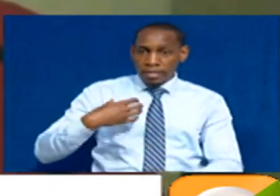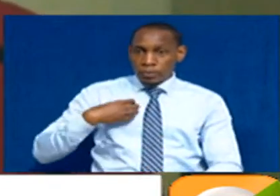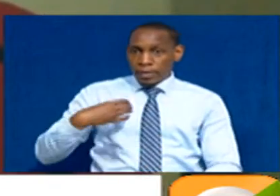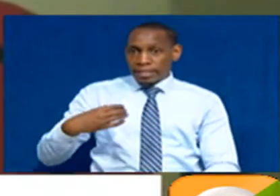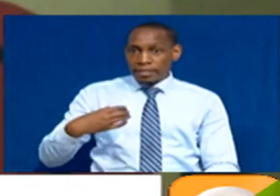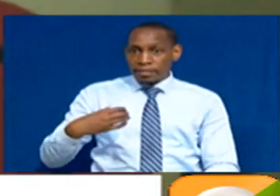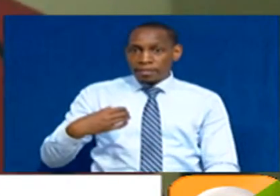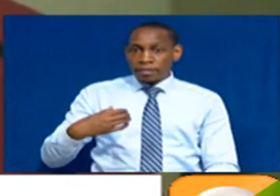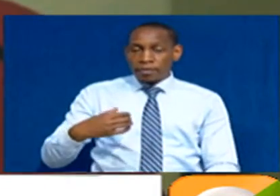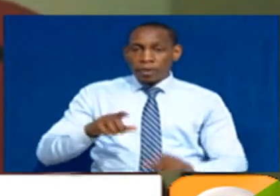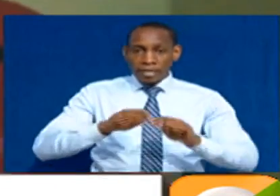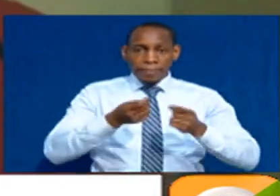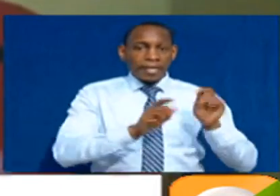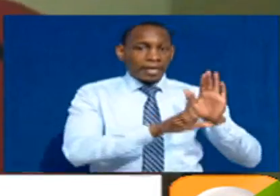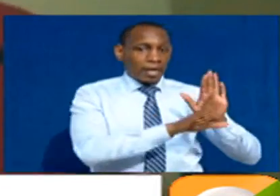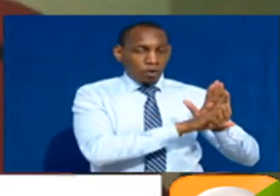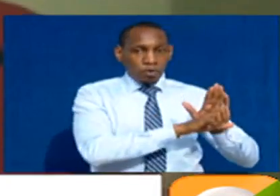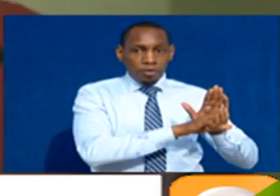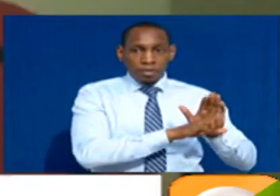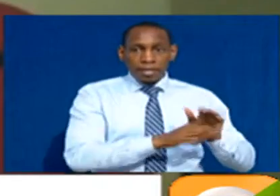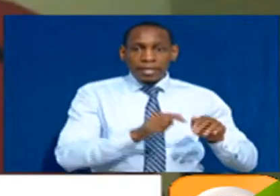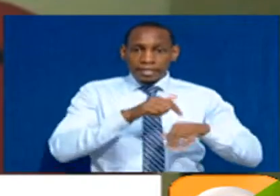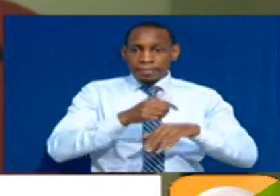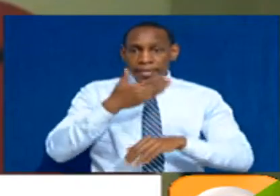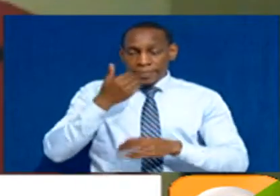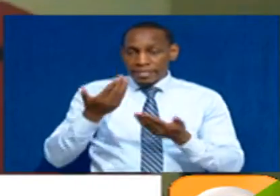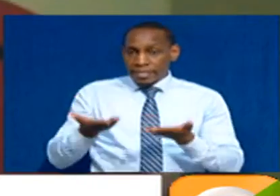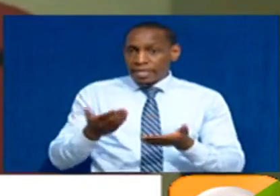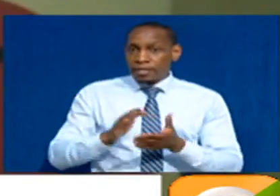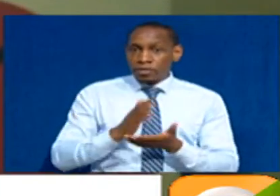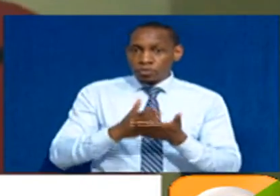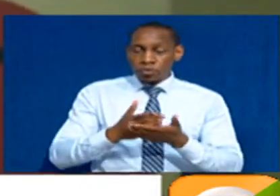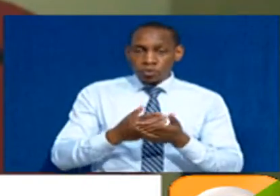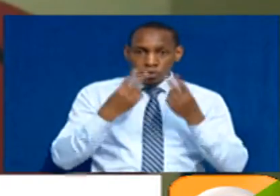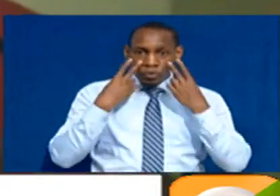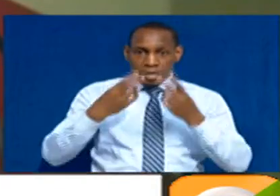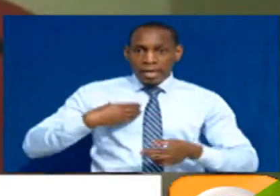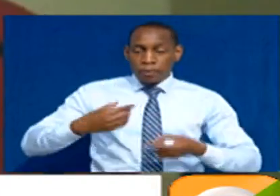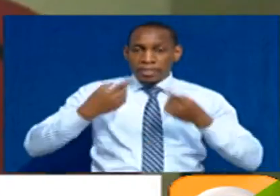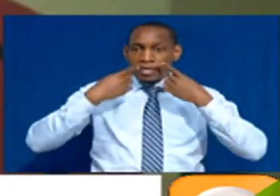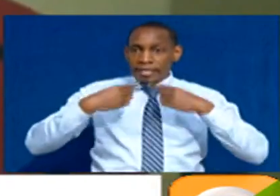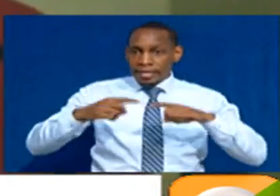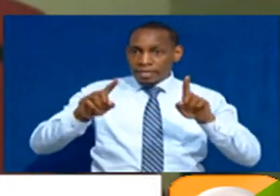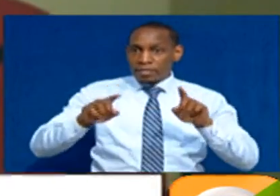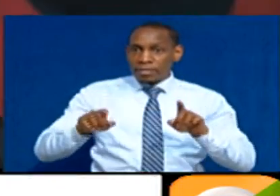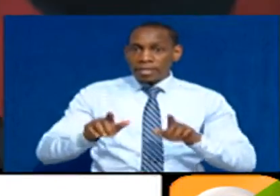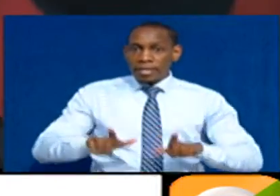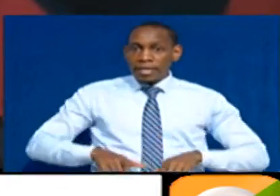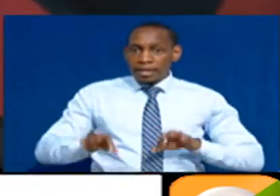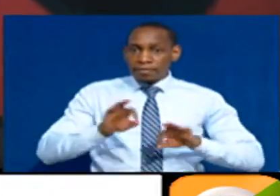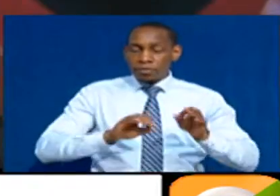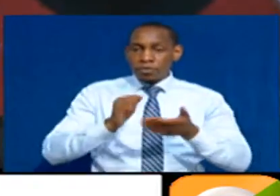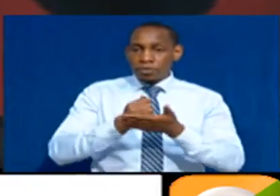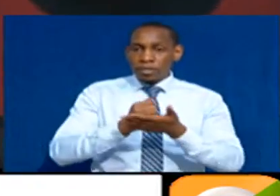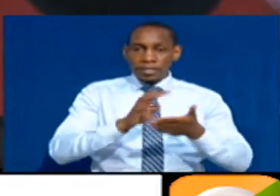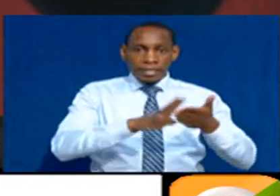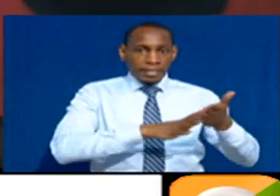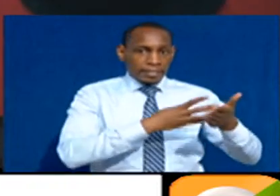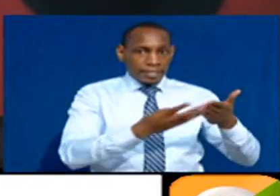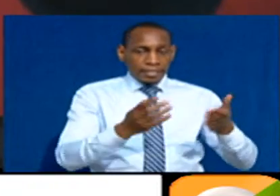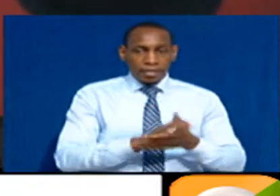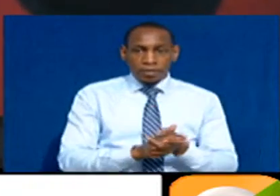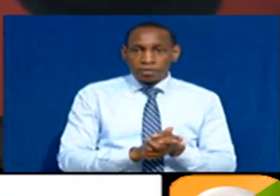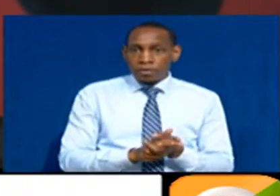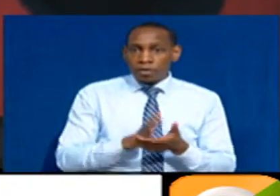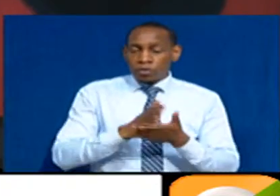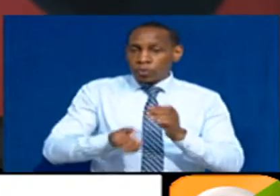wealth unlawfully. So it's okay. About time that we really look into our wealth declaration and lifestyle audit framework. It needs to